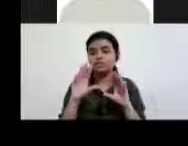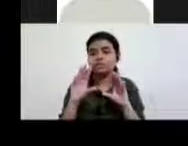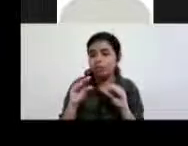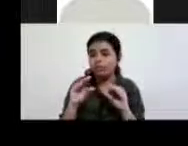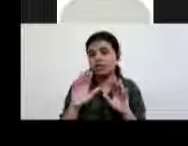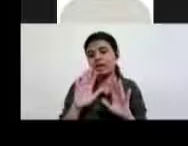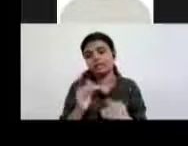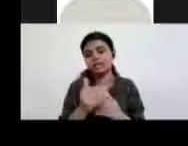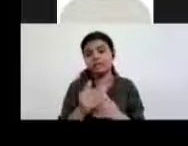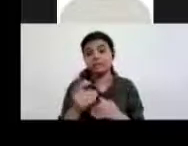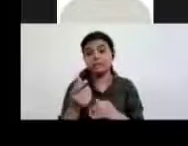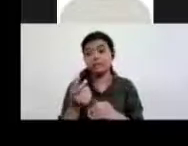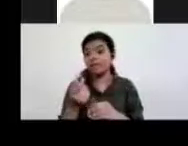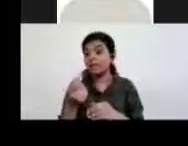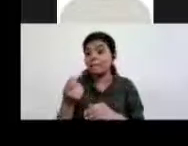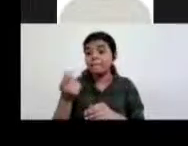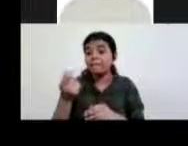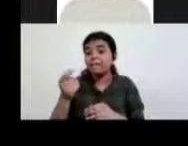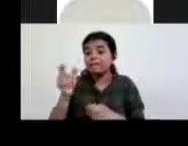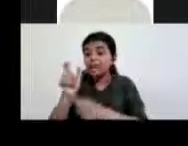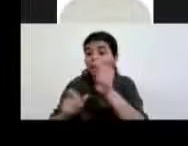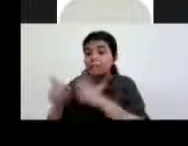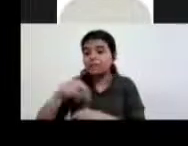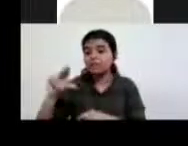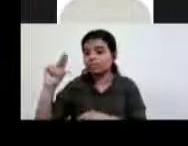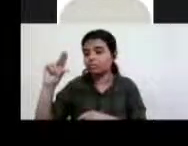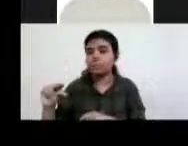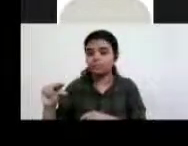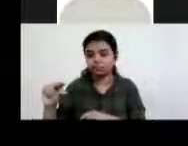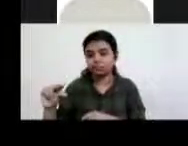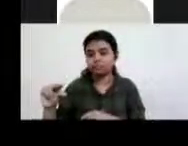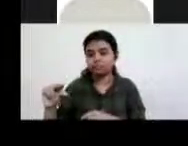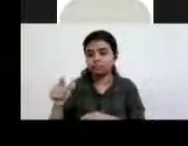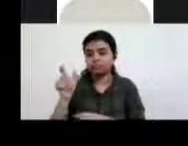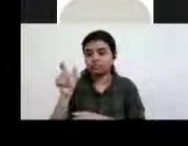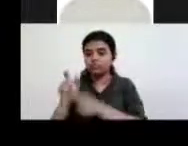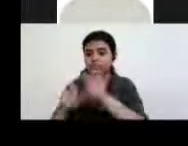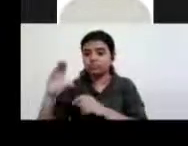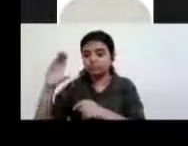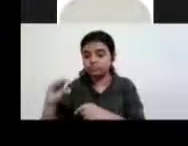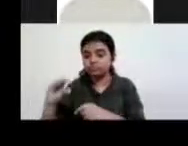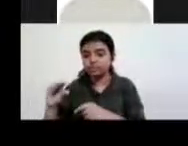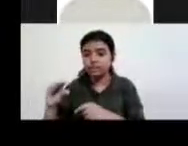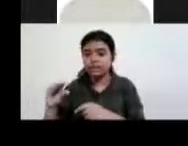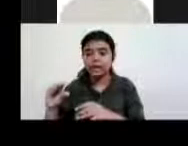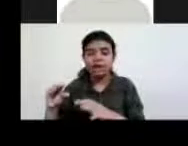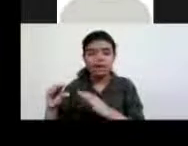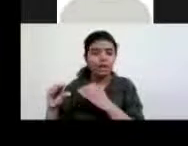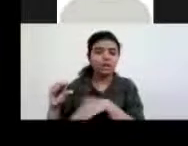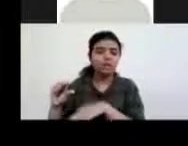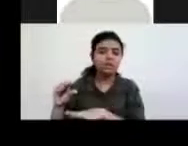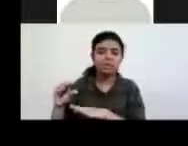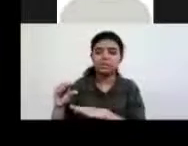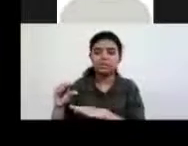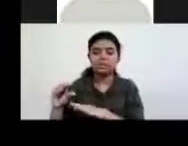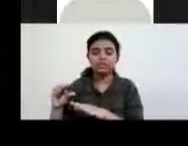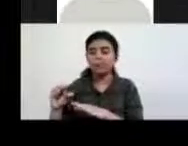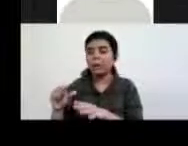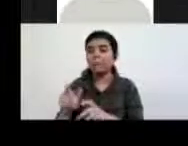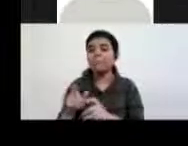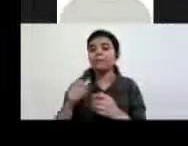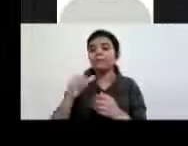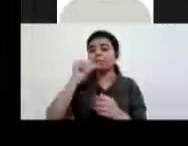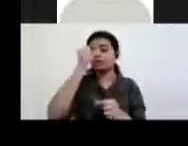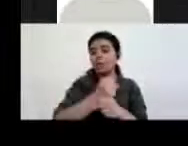very low. So everyone is expecting that actually there is a huge hidden number which is not officially recognized,